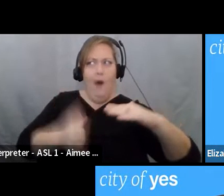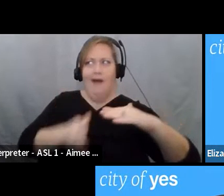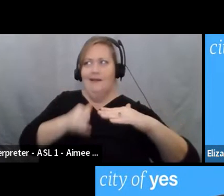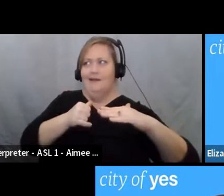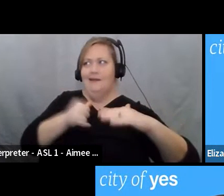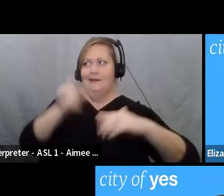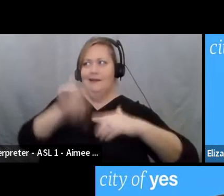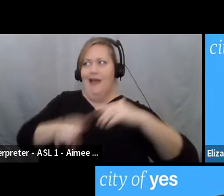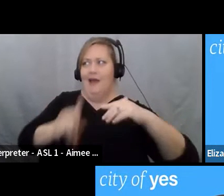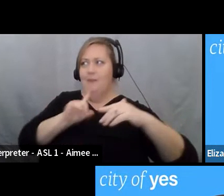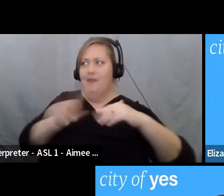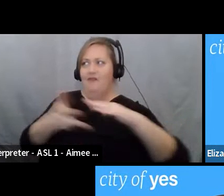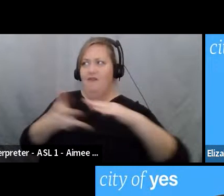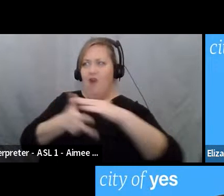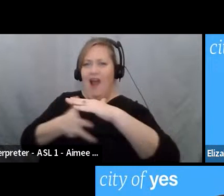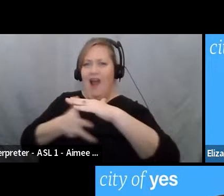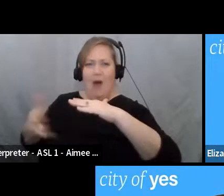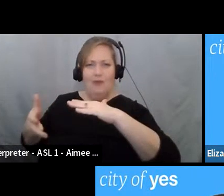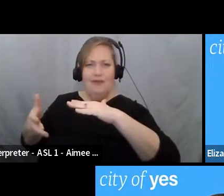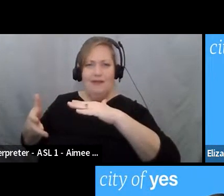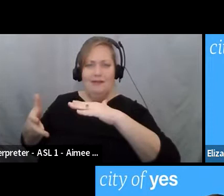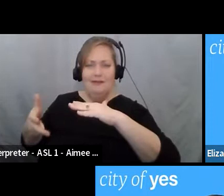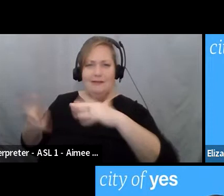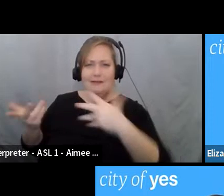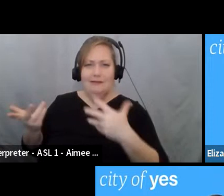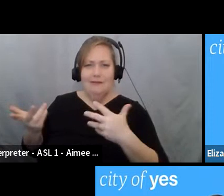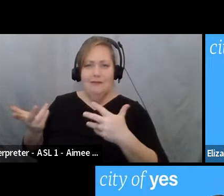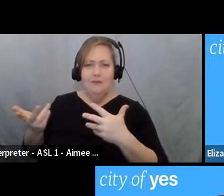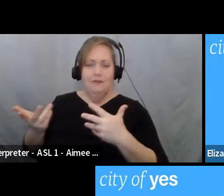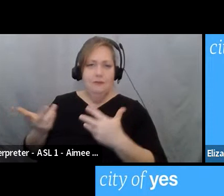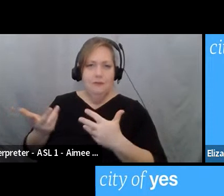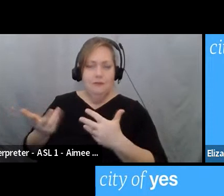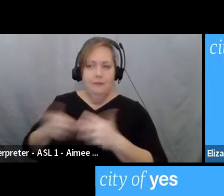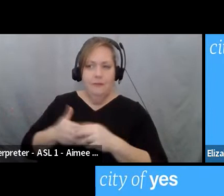Why can't it you can't have that variance if they build